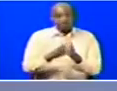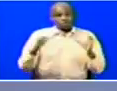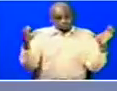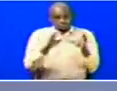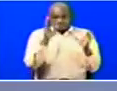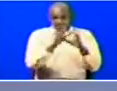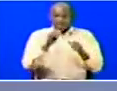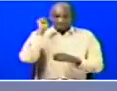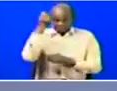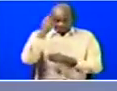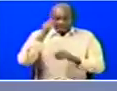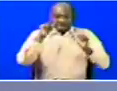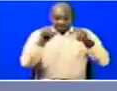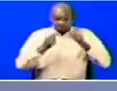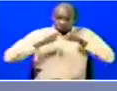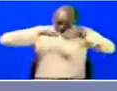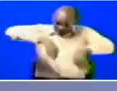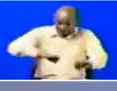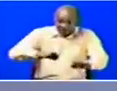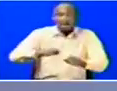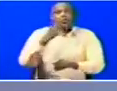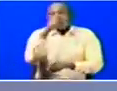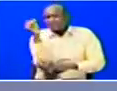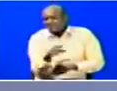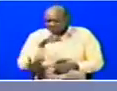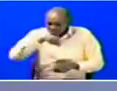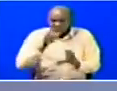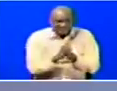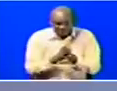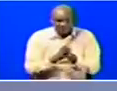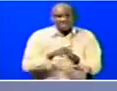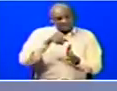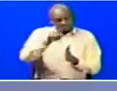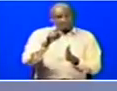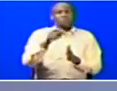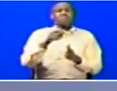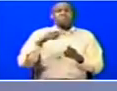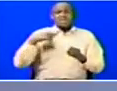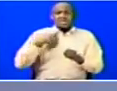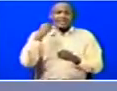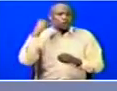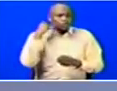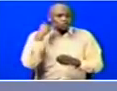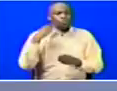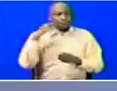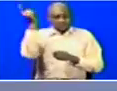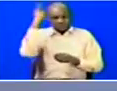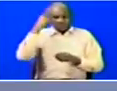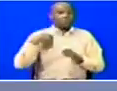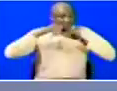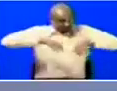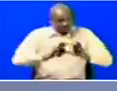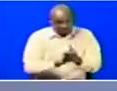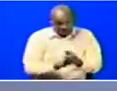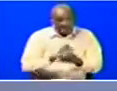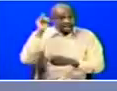stable, Kenya Rescue Divers, have over the past 1 month made a mark in the Lake Nakuru chopper crash recovery mission. The helicopter